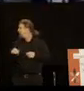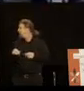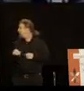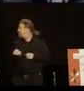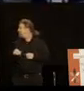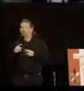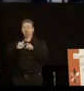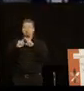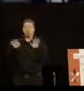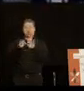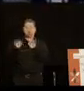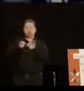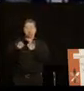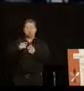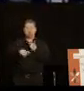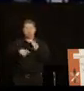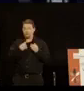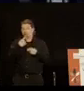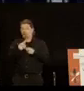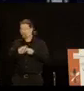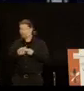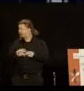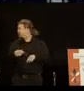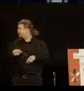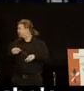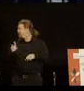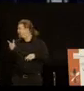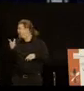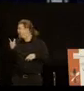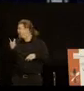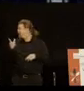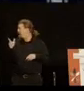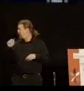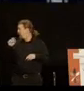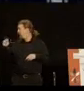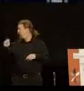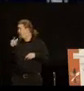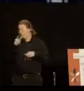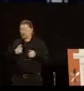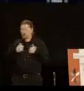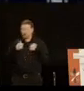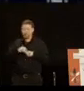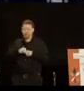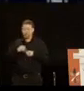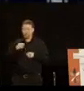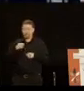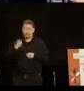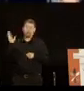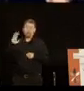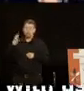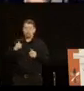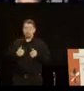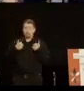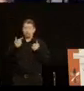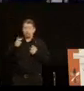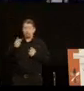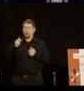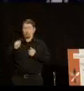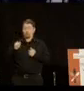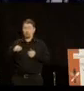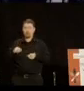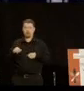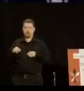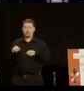us. Luann now, I believe, lives in Georgia, but she's originally from Southwest Florida, and before that from North